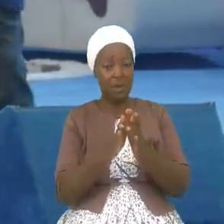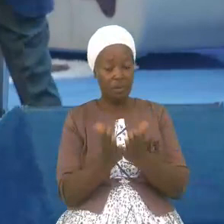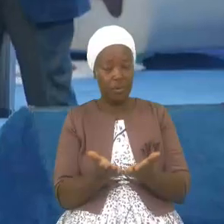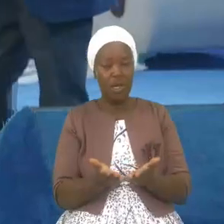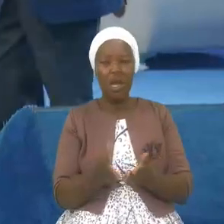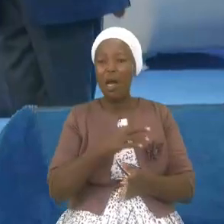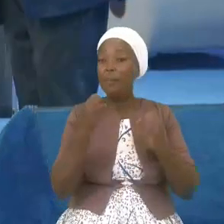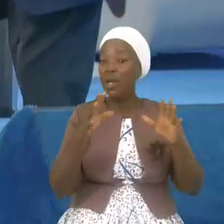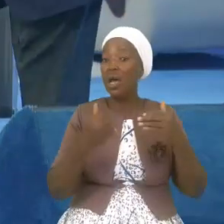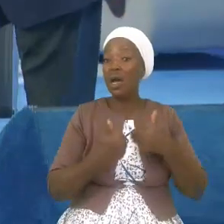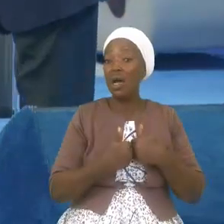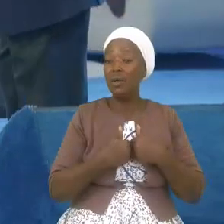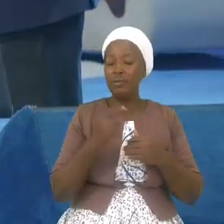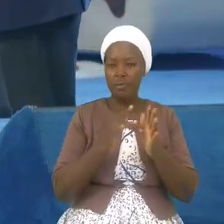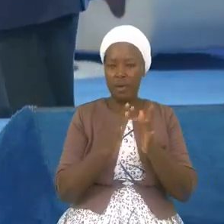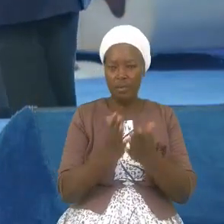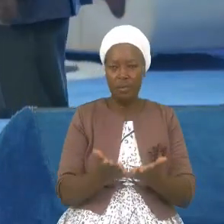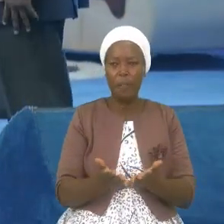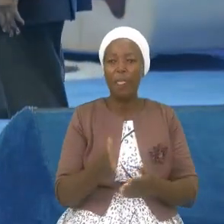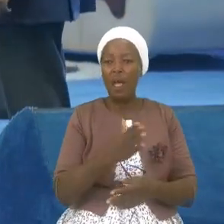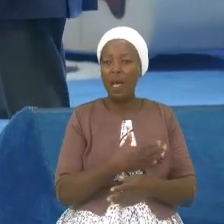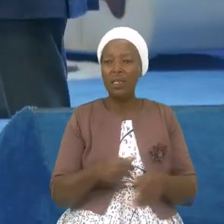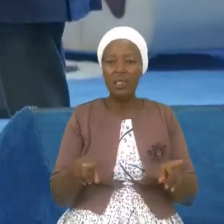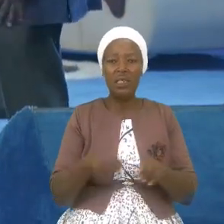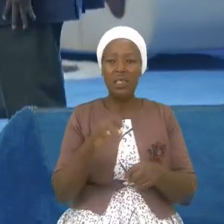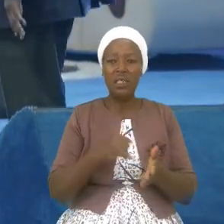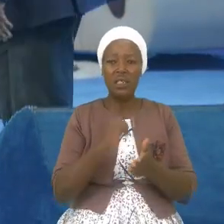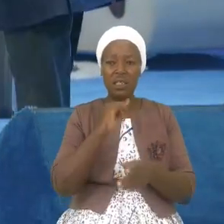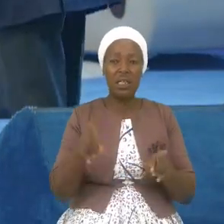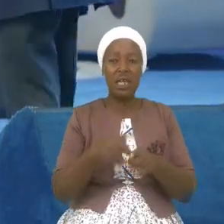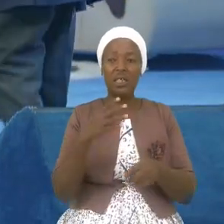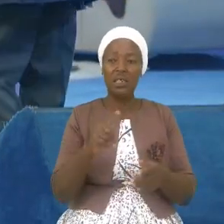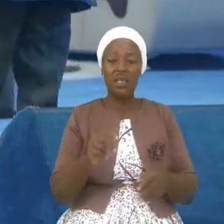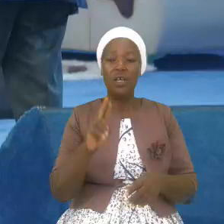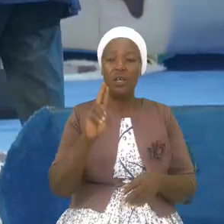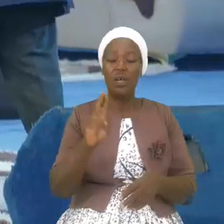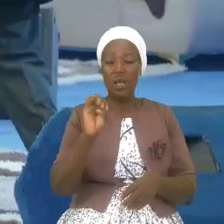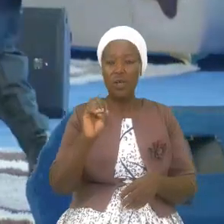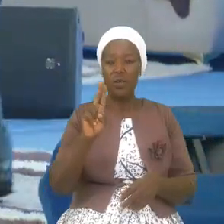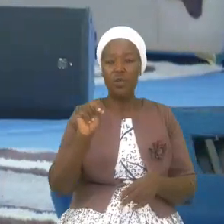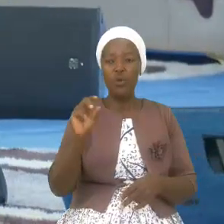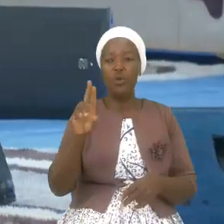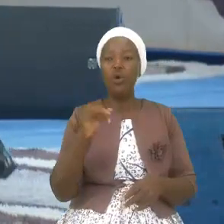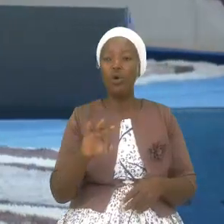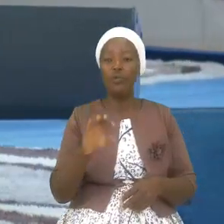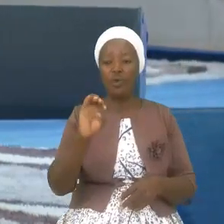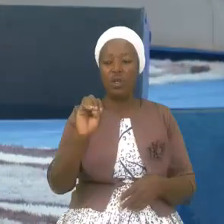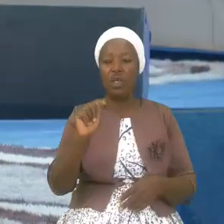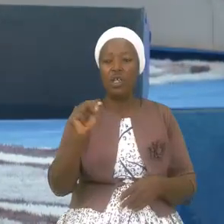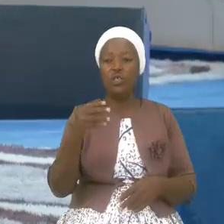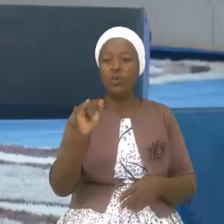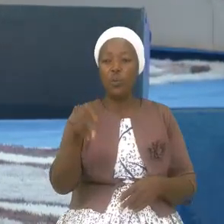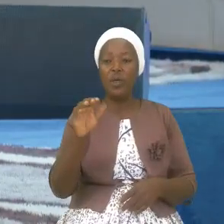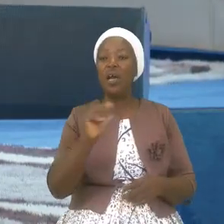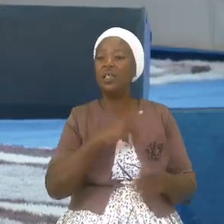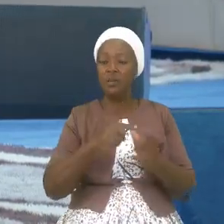of Ethiopia, we read. And then Philip comes and he says, do you understand what you are reading? And he